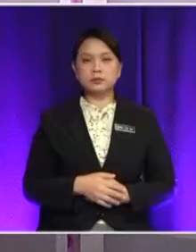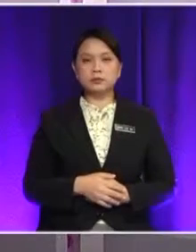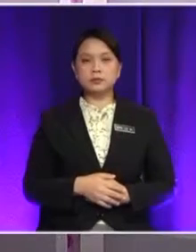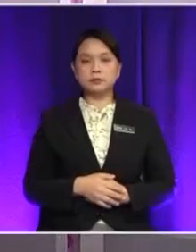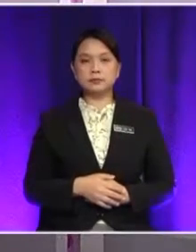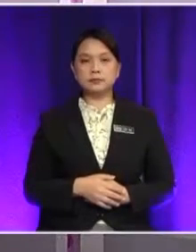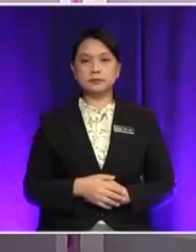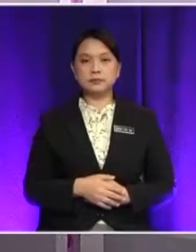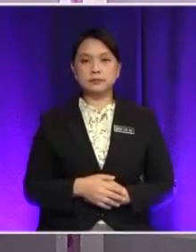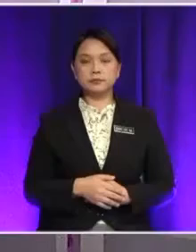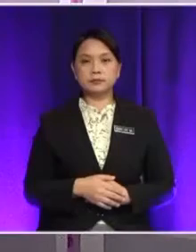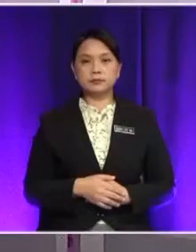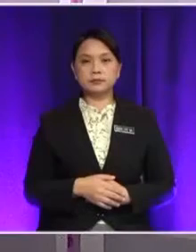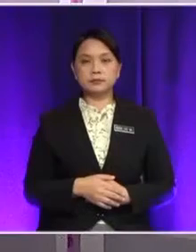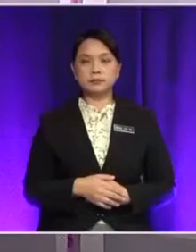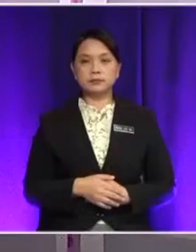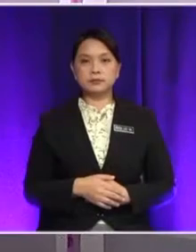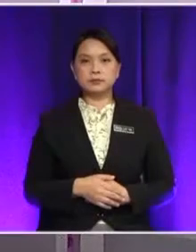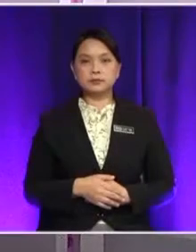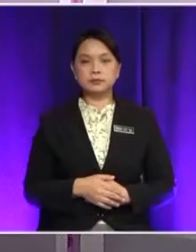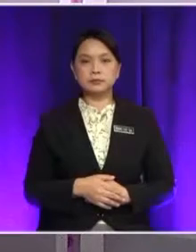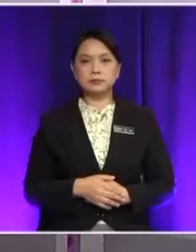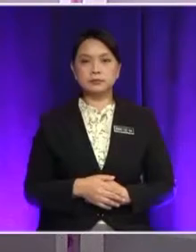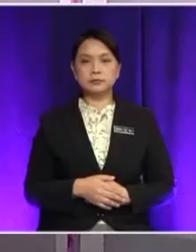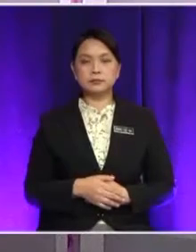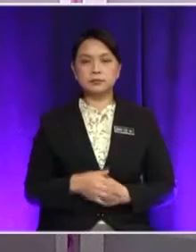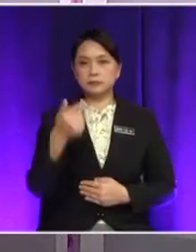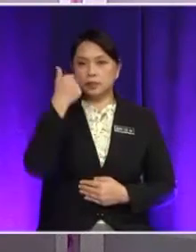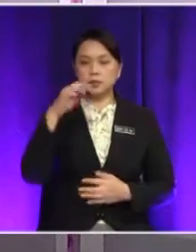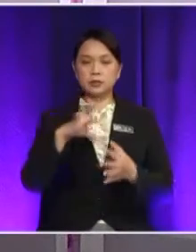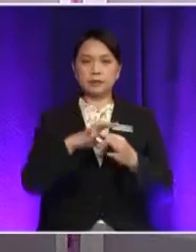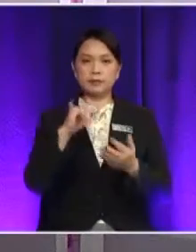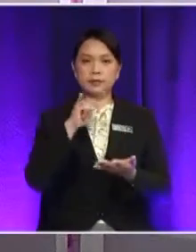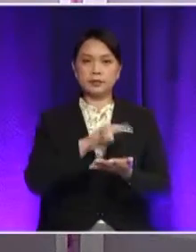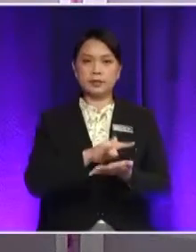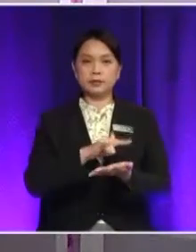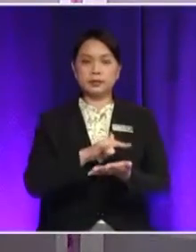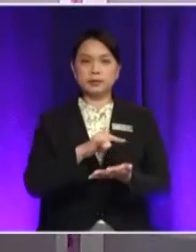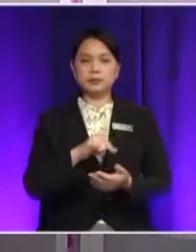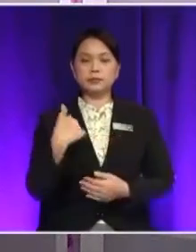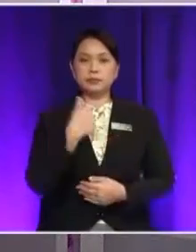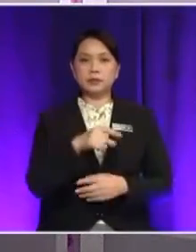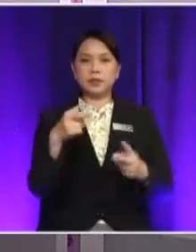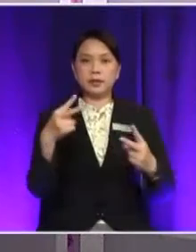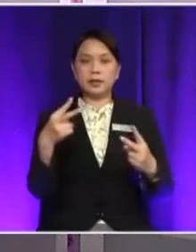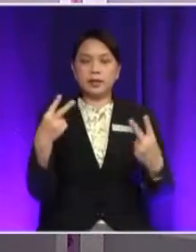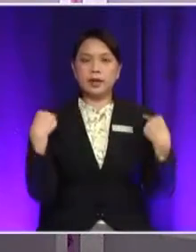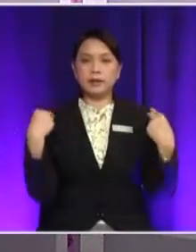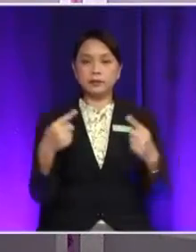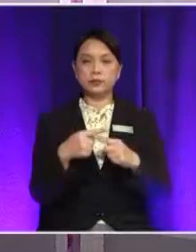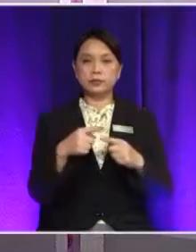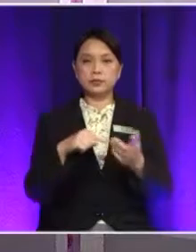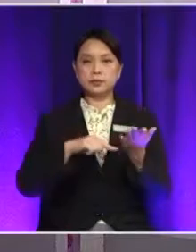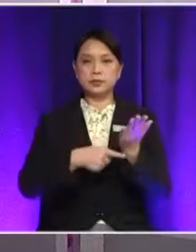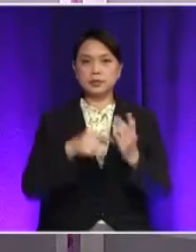So we have kerosene lamps and wood-burning stoves. And because of that, Shafika, Yes. you have to start crossing the answers.